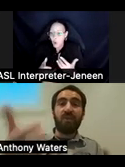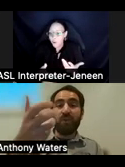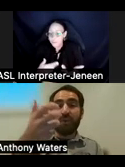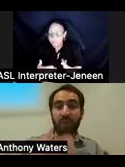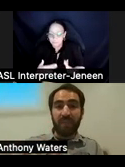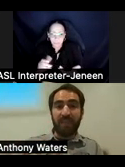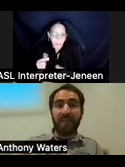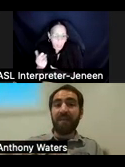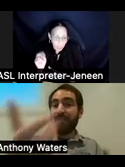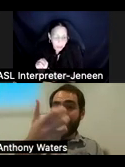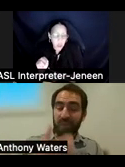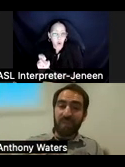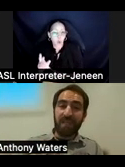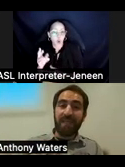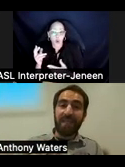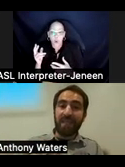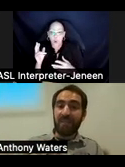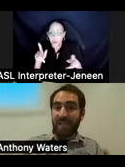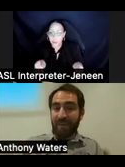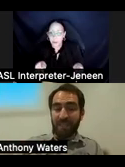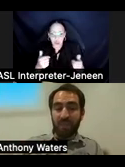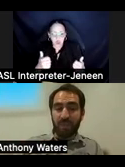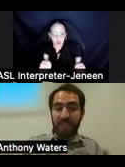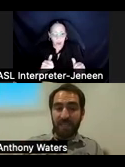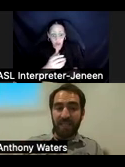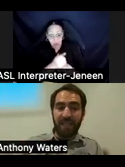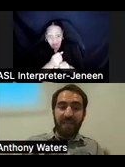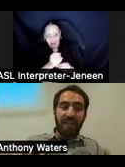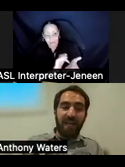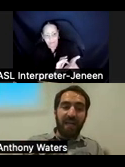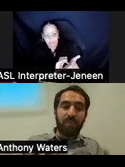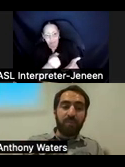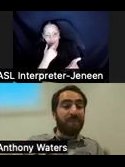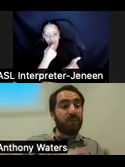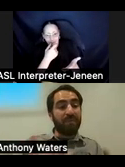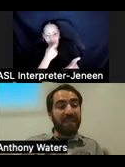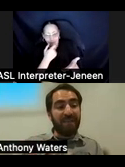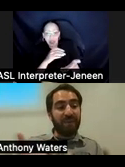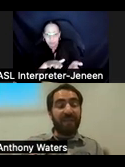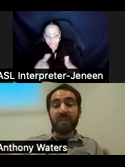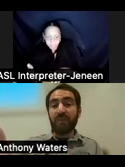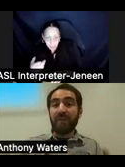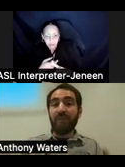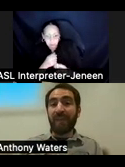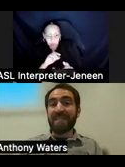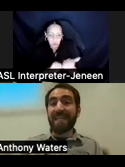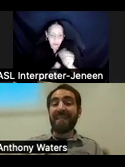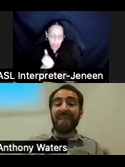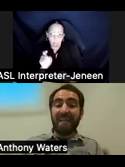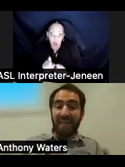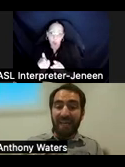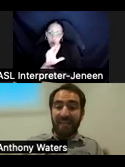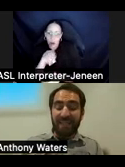trying to secure the pills that they need to die by suicide. Preparatory behavior can also involve things